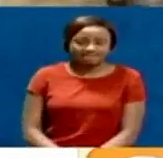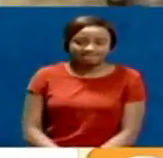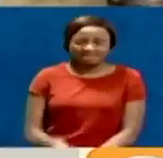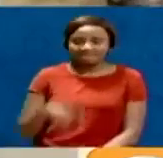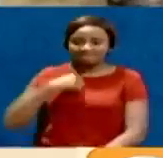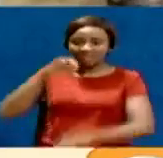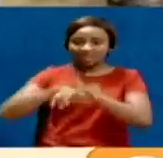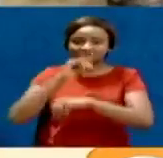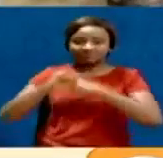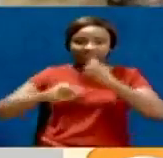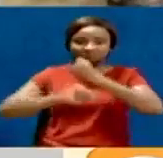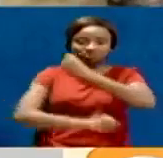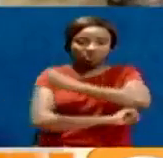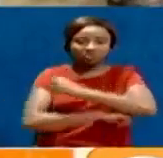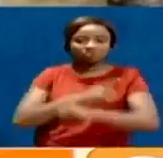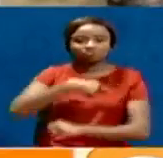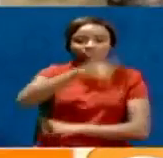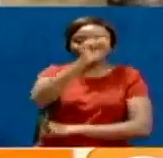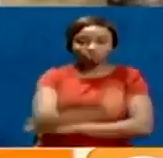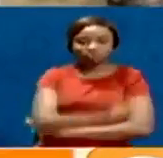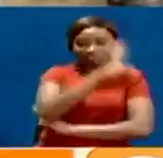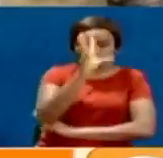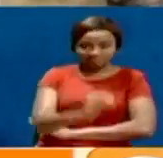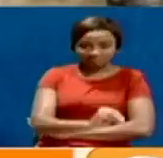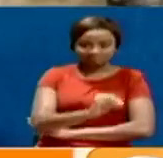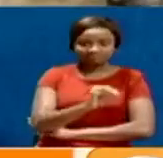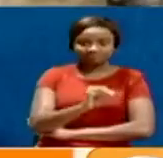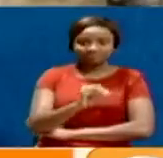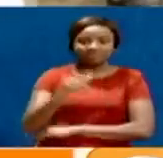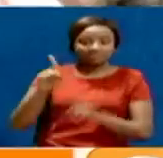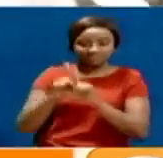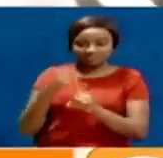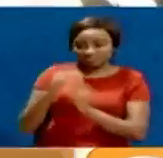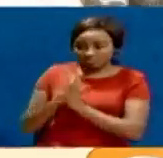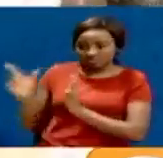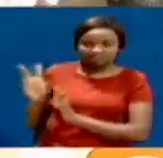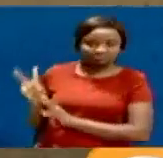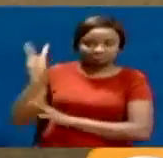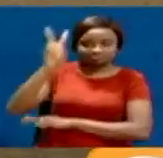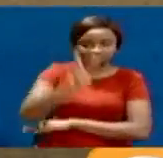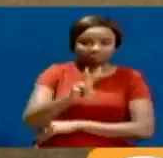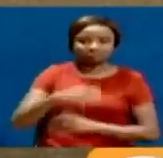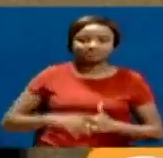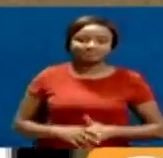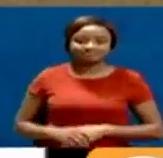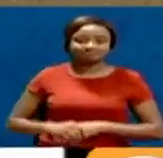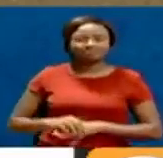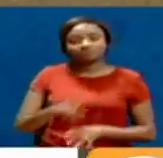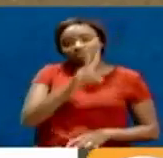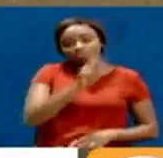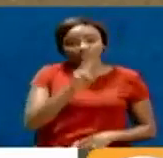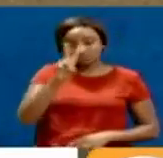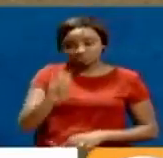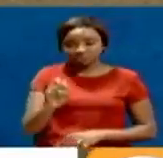a scholarship to go to South Africa, I and Faruk. We are going to do coaching. With the 2020